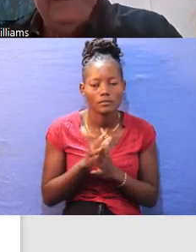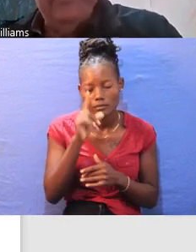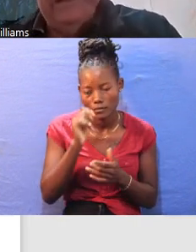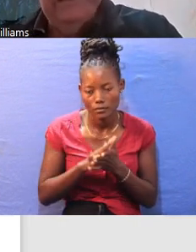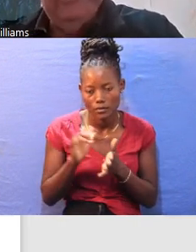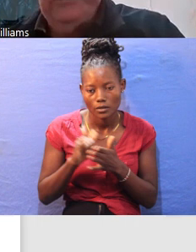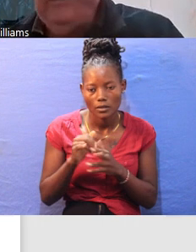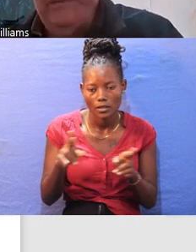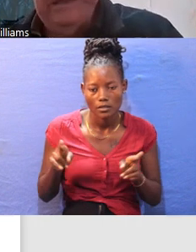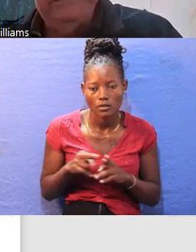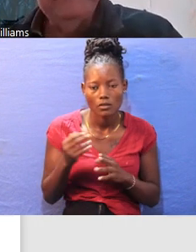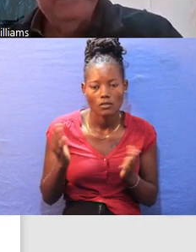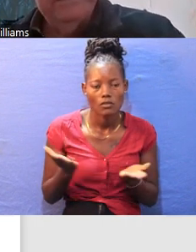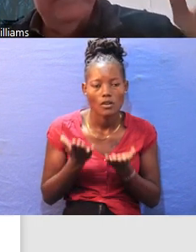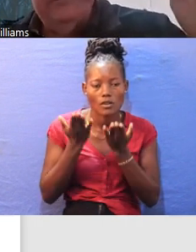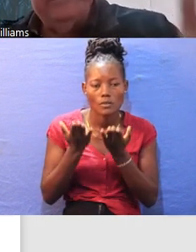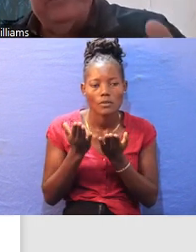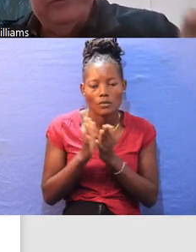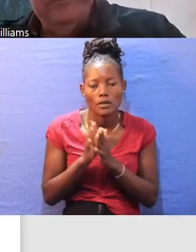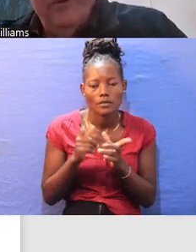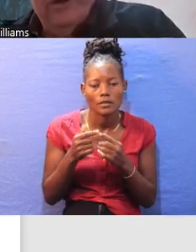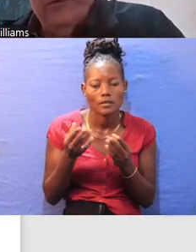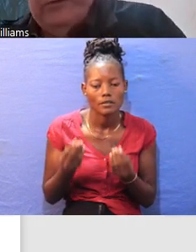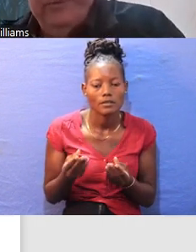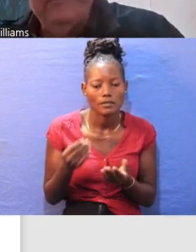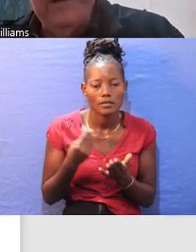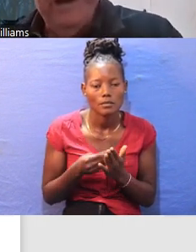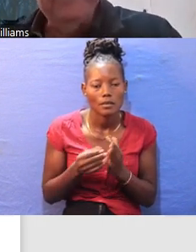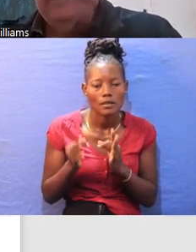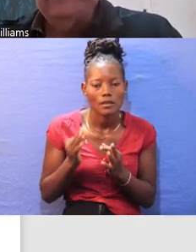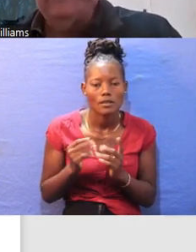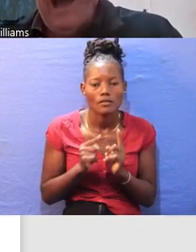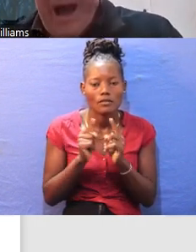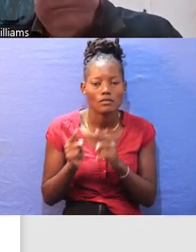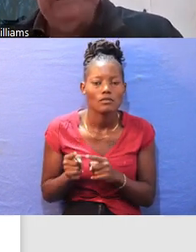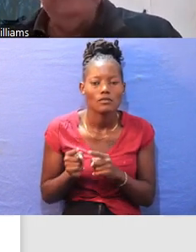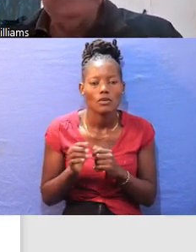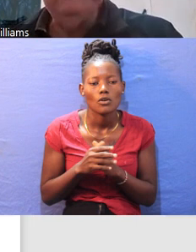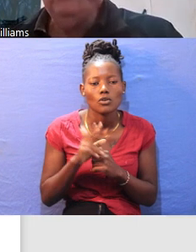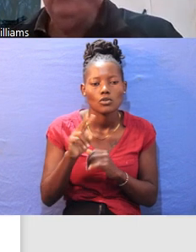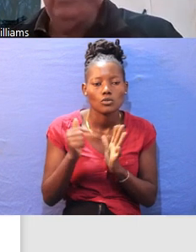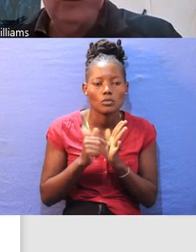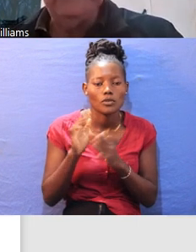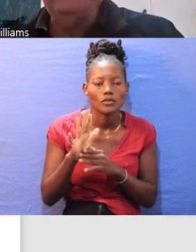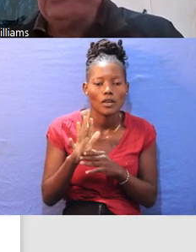the table, that it's easy money. If you'll get to 2.0 or 2.5, I believe